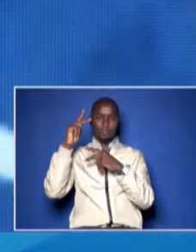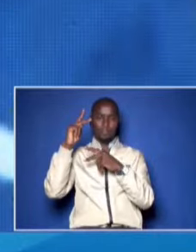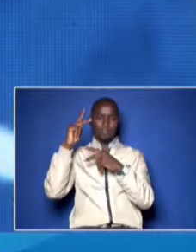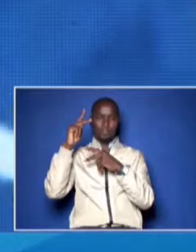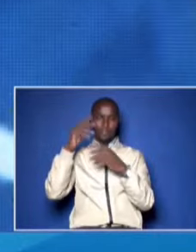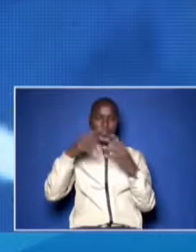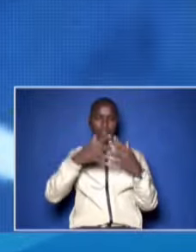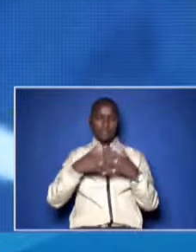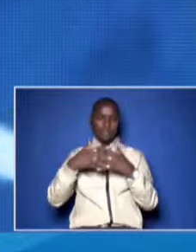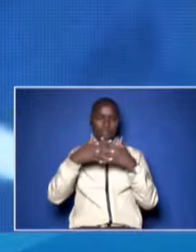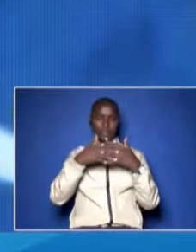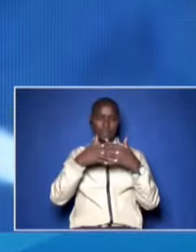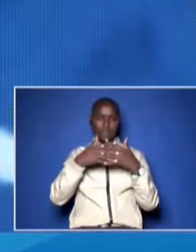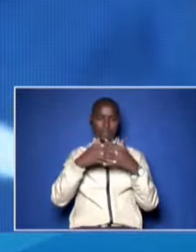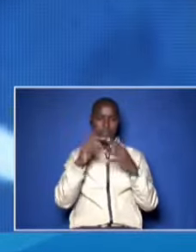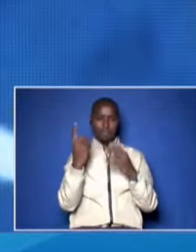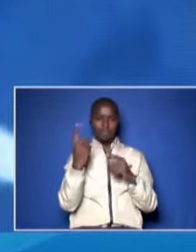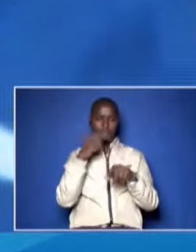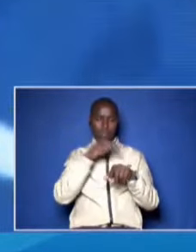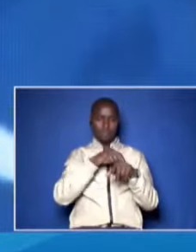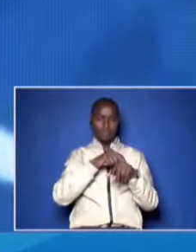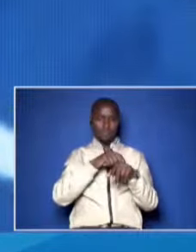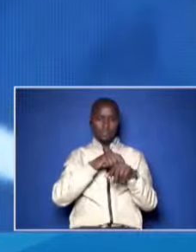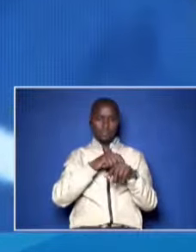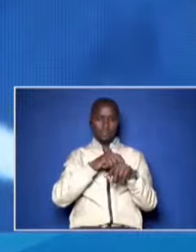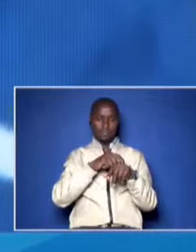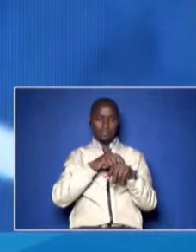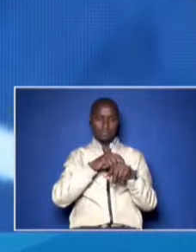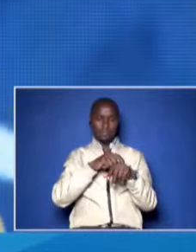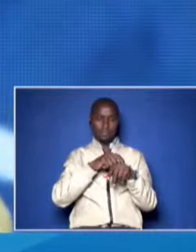lion one time President of